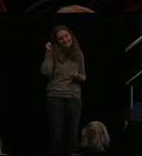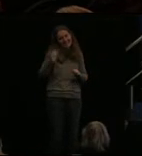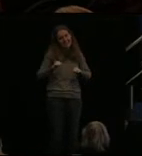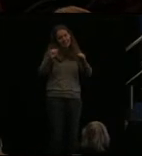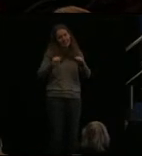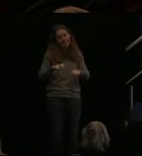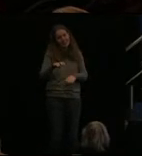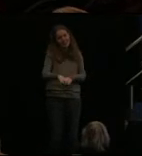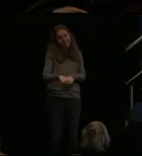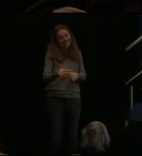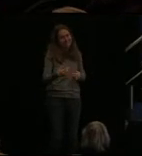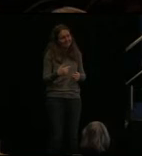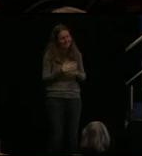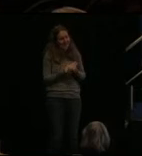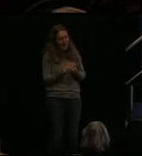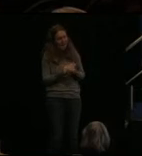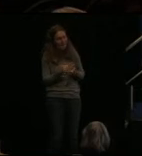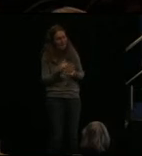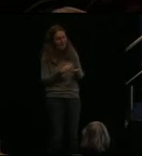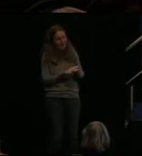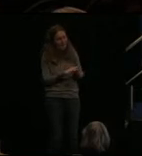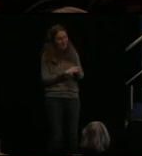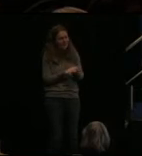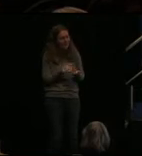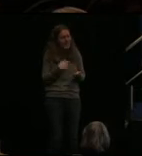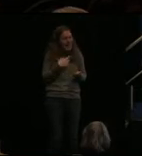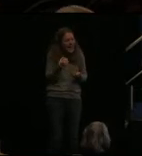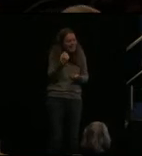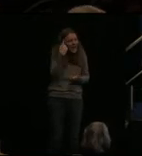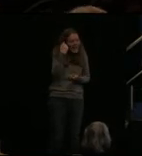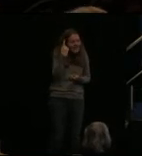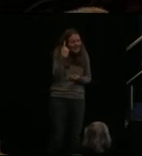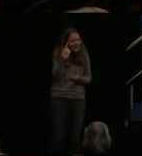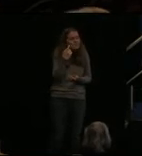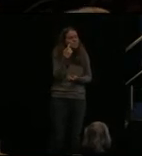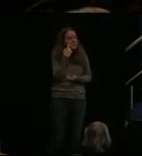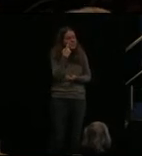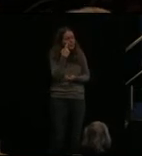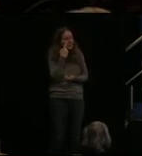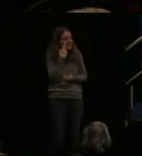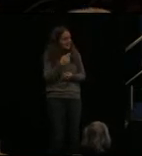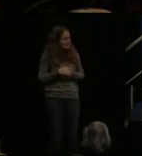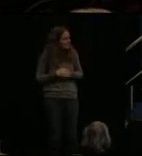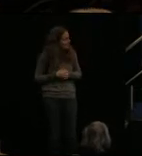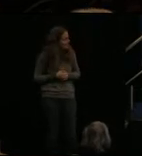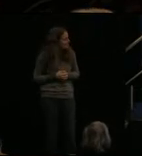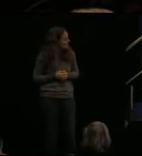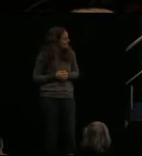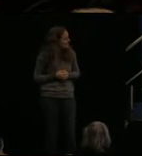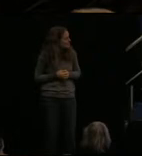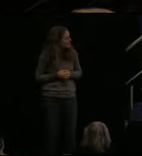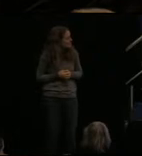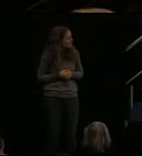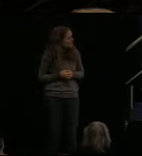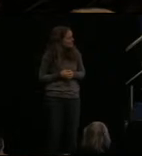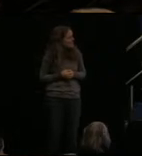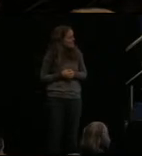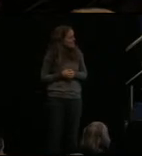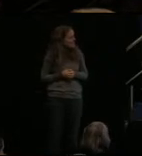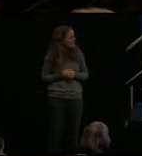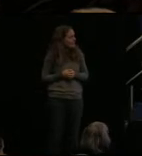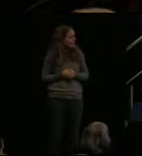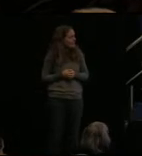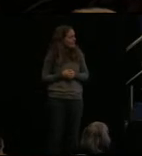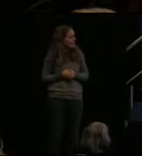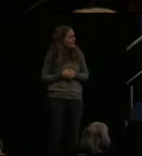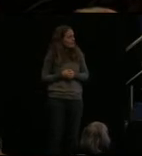And I'm not quite sure that what that means yet, Jim. I've got an idea, but we'll see. We'll see. So Jim is in our car,